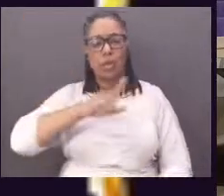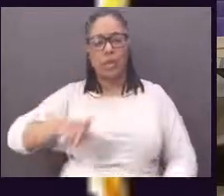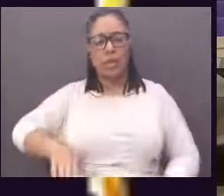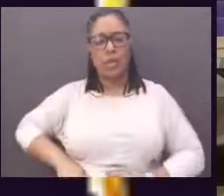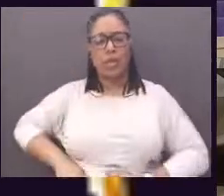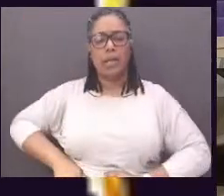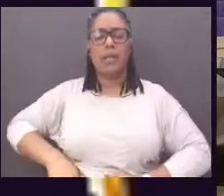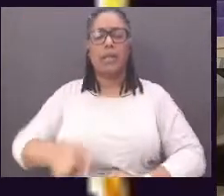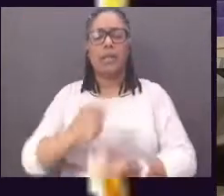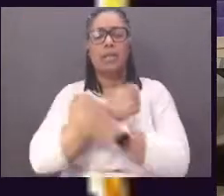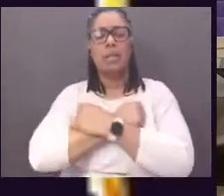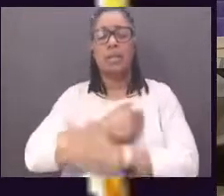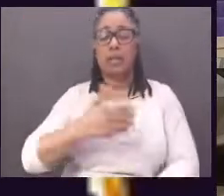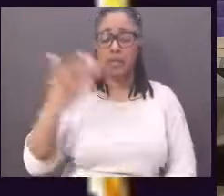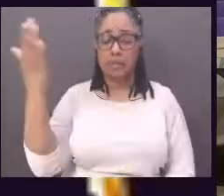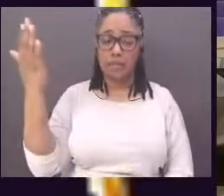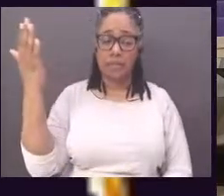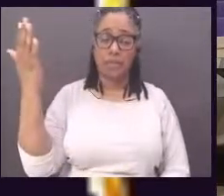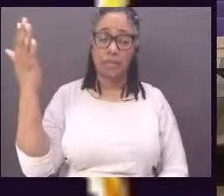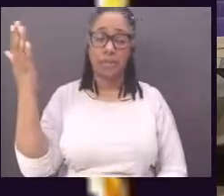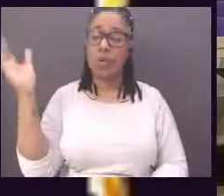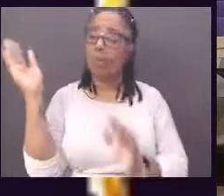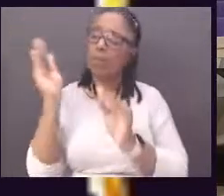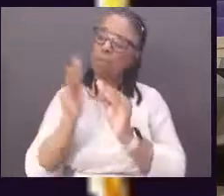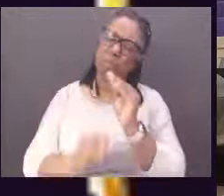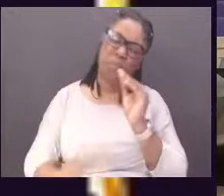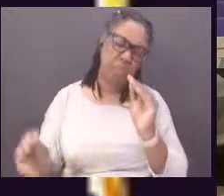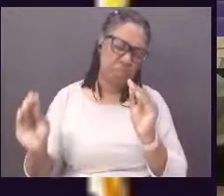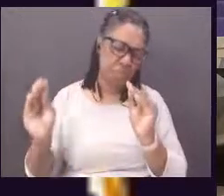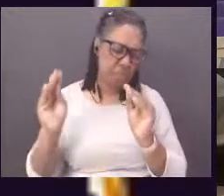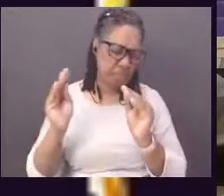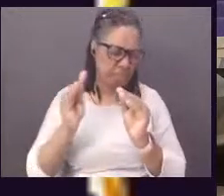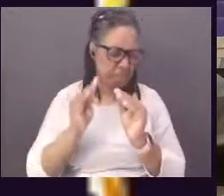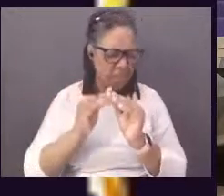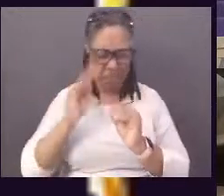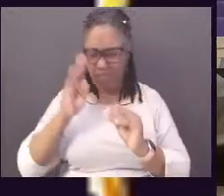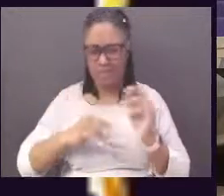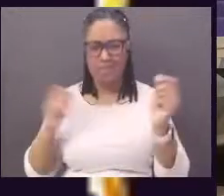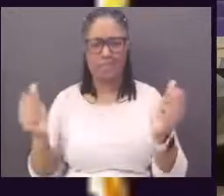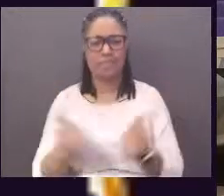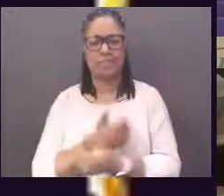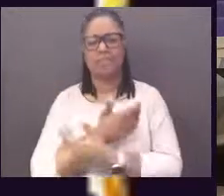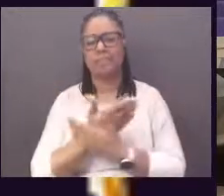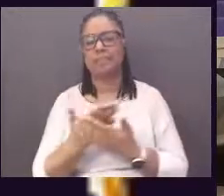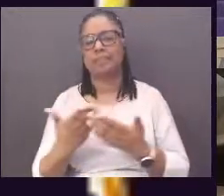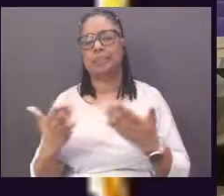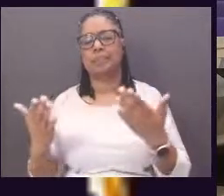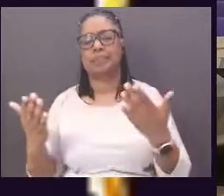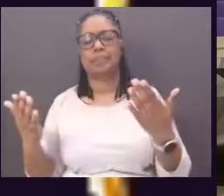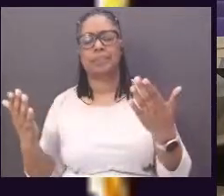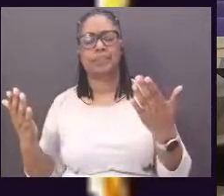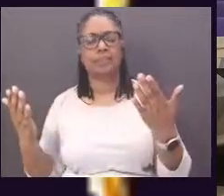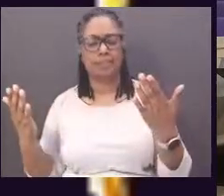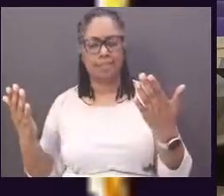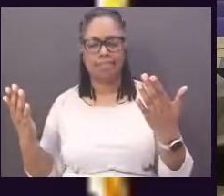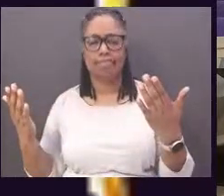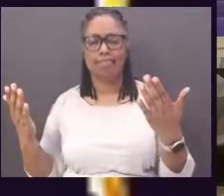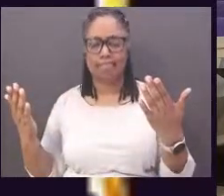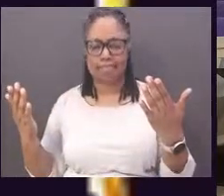Lord, I love you more than anything.